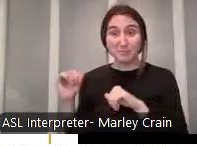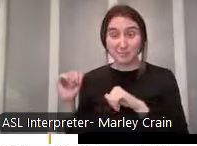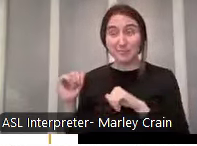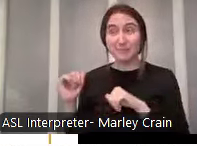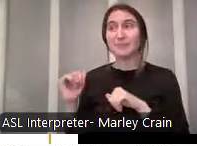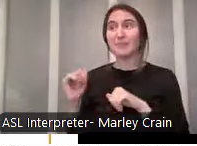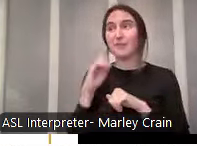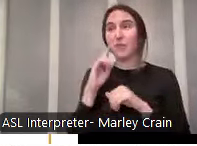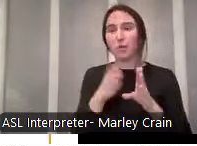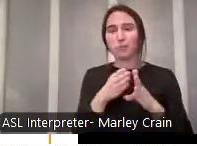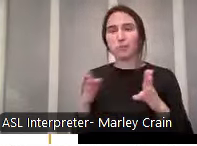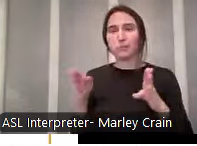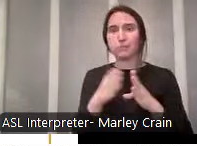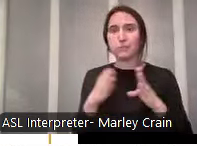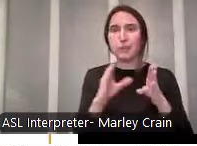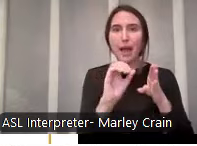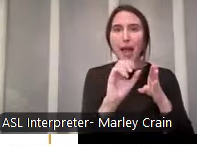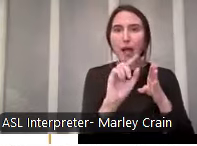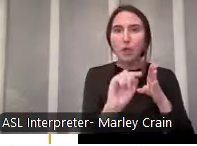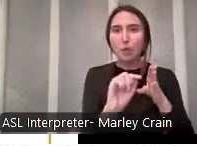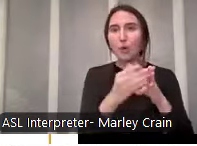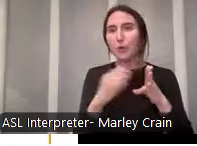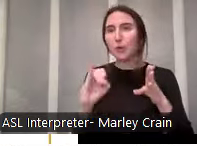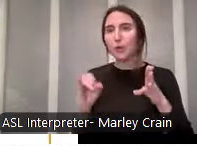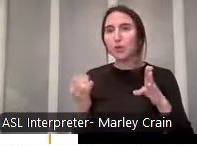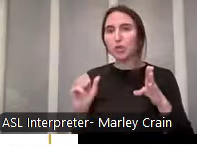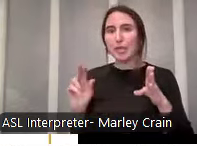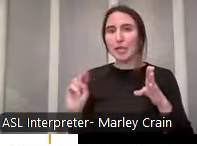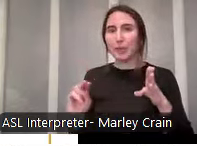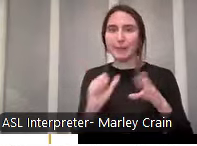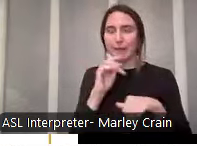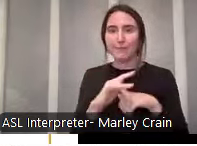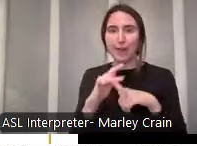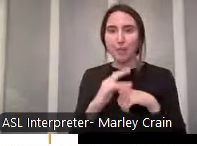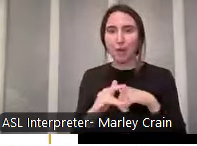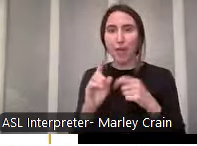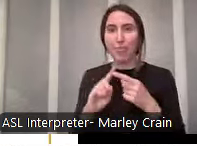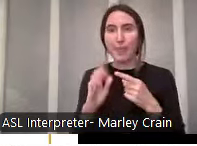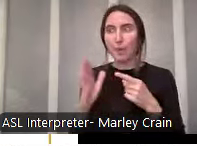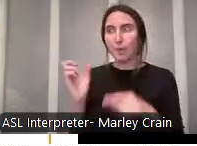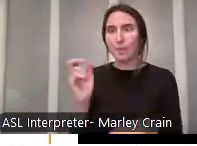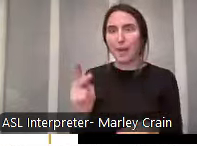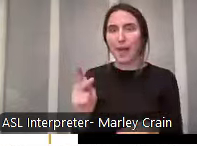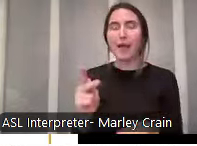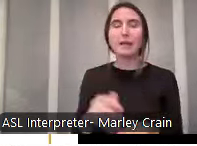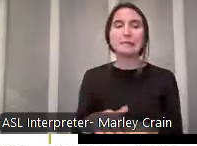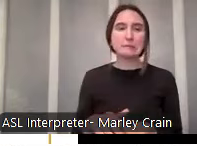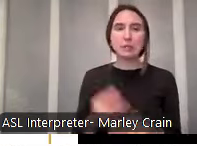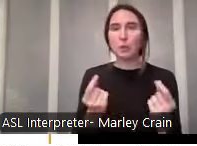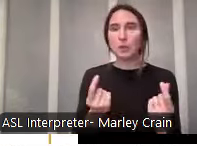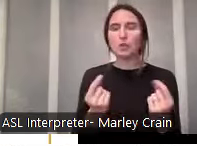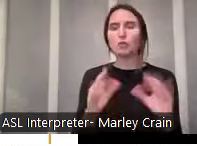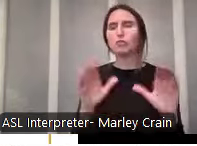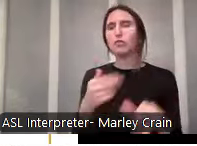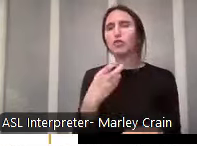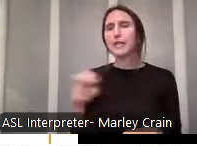this school, we don't have anybody available, we'll put you on a list. That's not supposed to happen. But if it does and